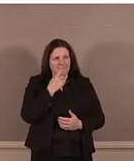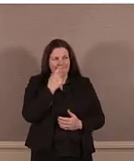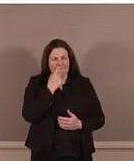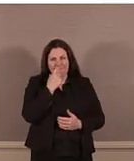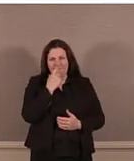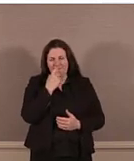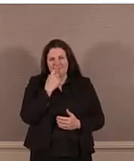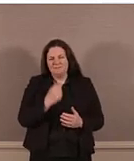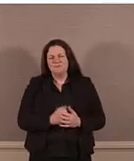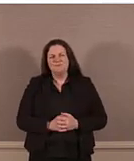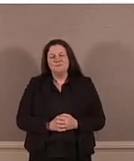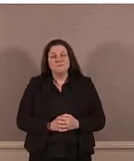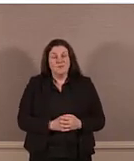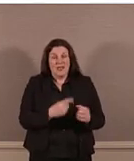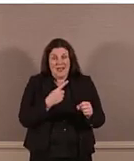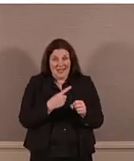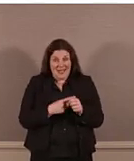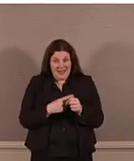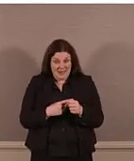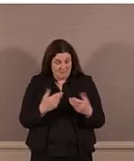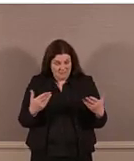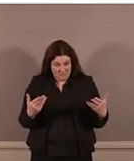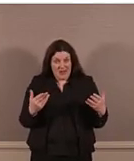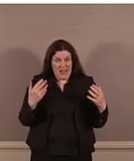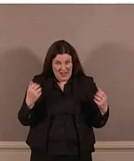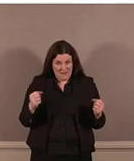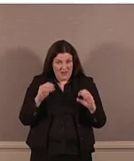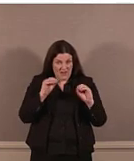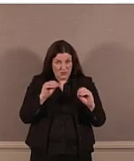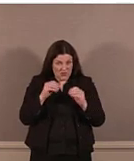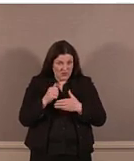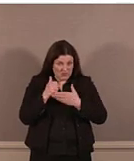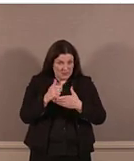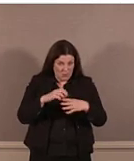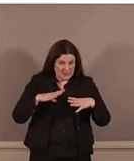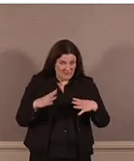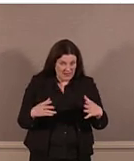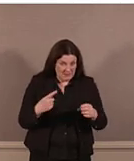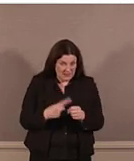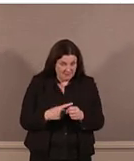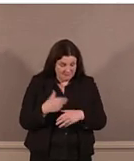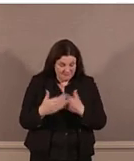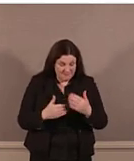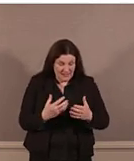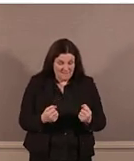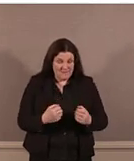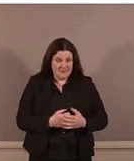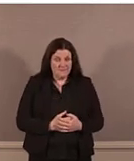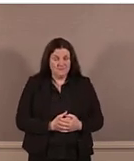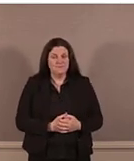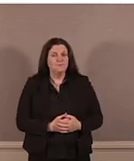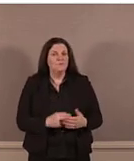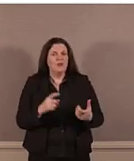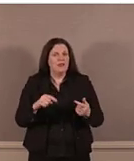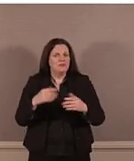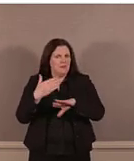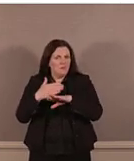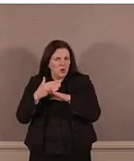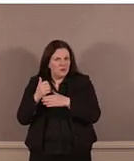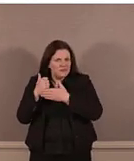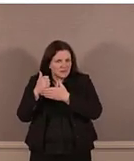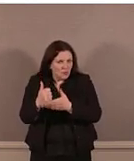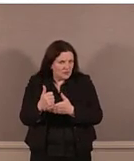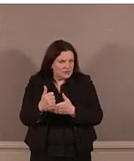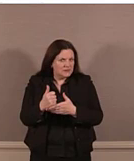again, through this, there would be the educational supports would be available, and then, your employment supports as well.